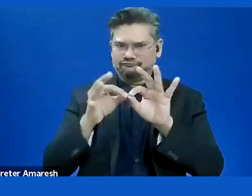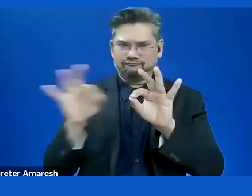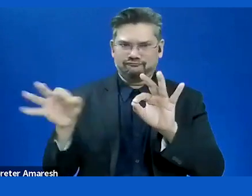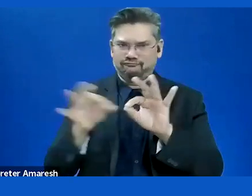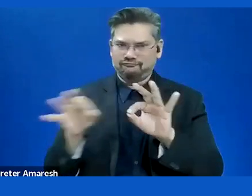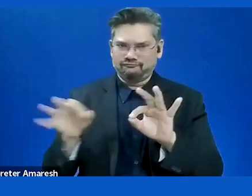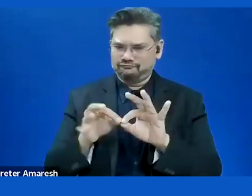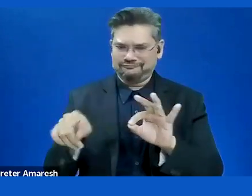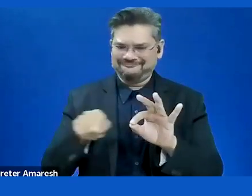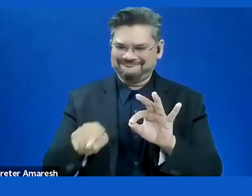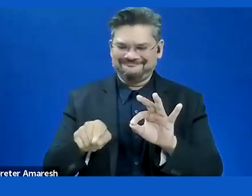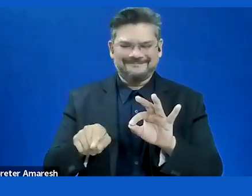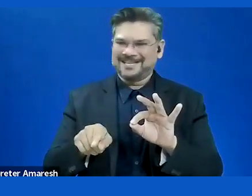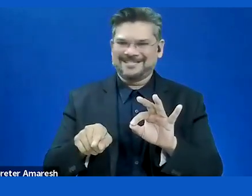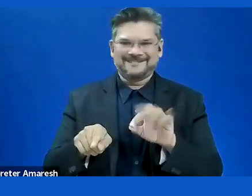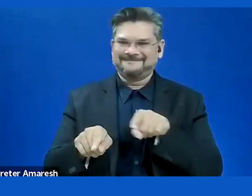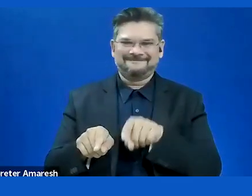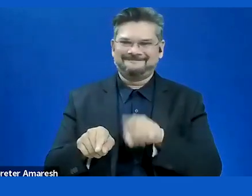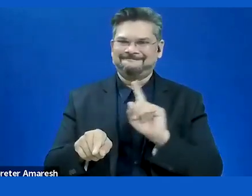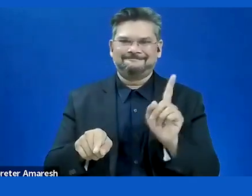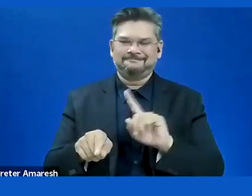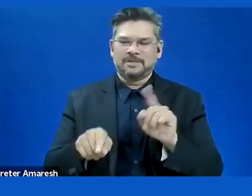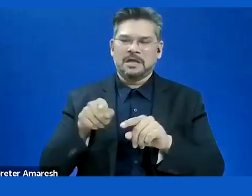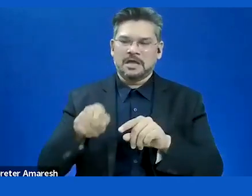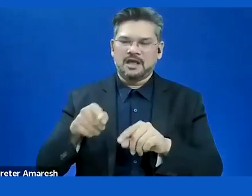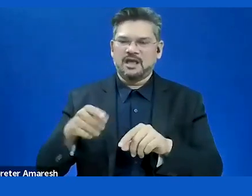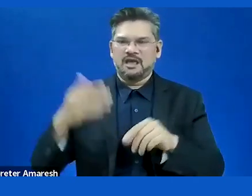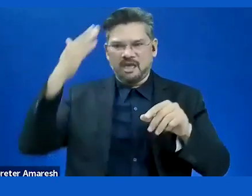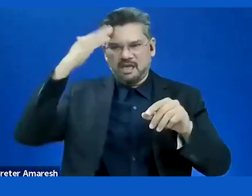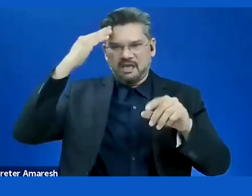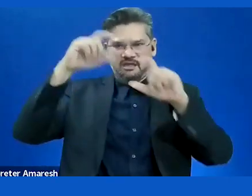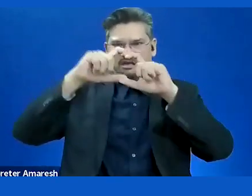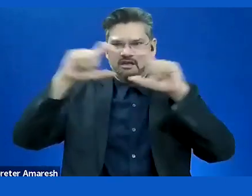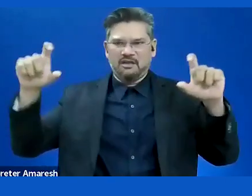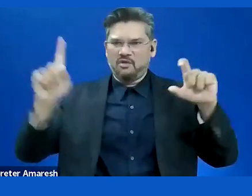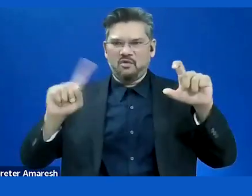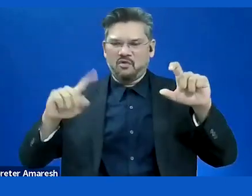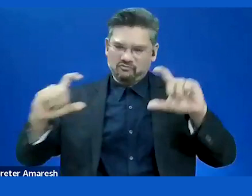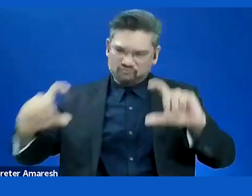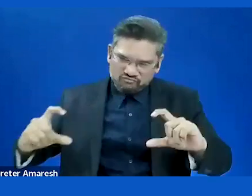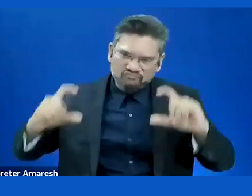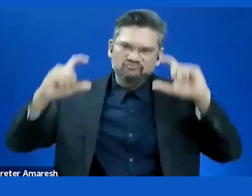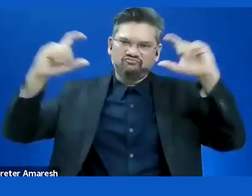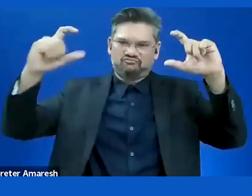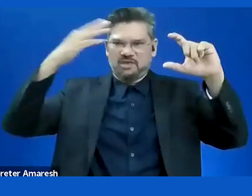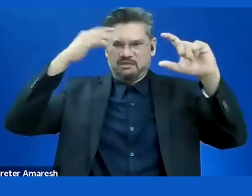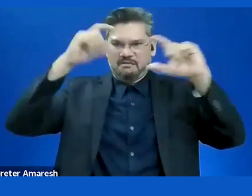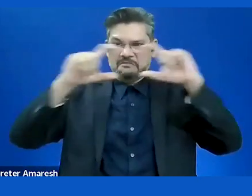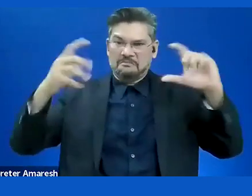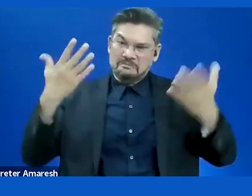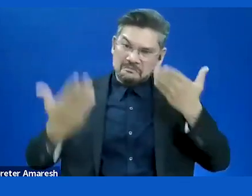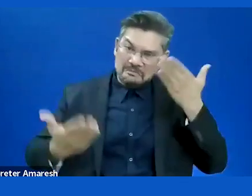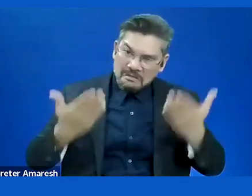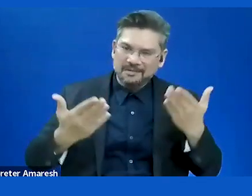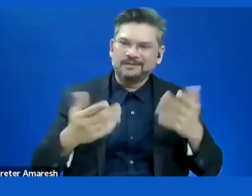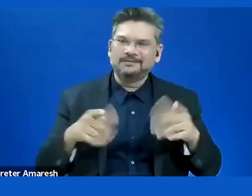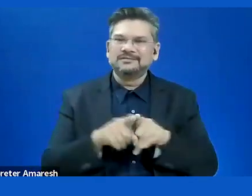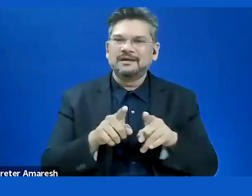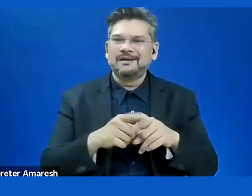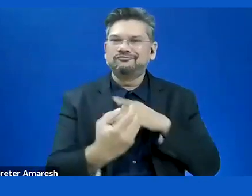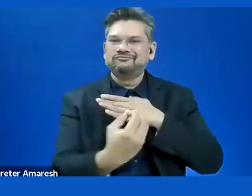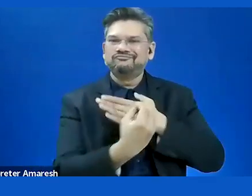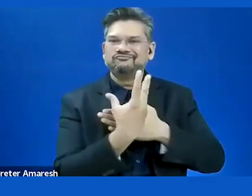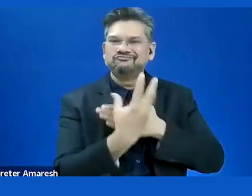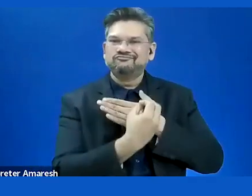heading, it's bold text, but maybe it should be a heading, or maybe this should be a list or something like that. There are lots of things that